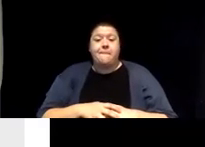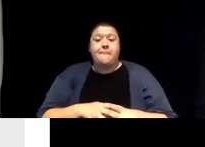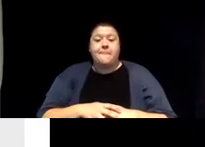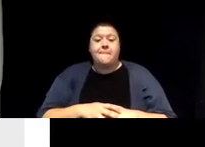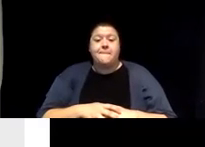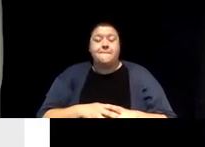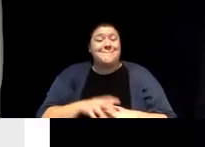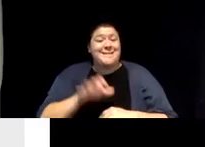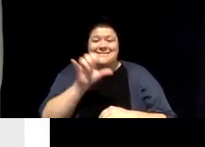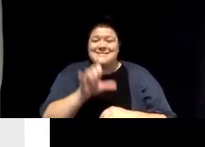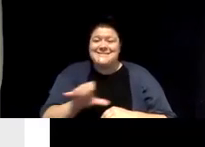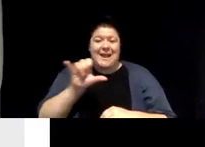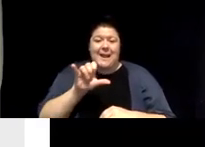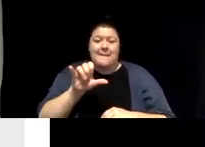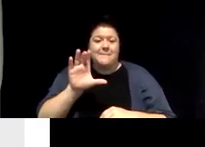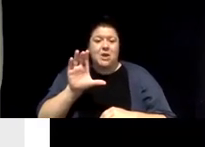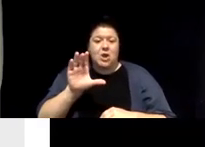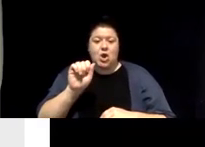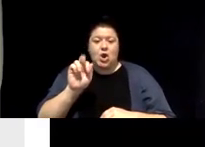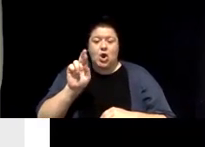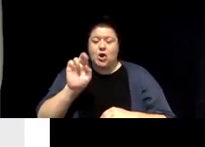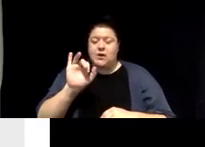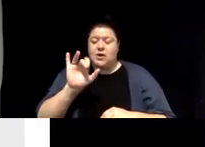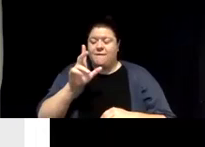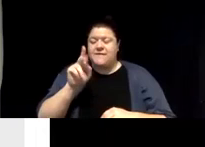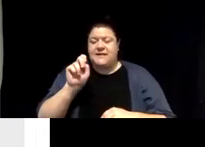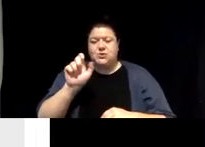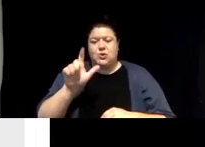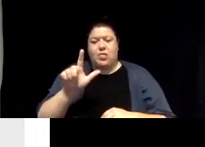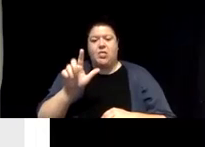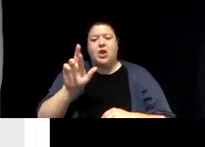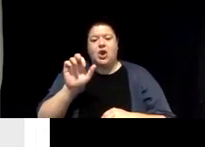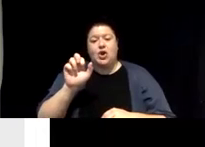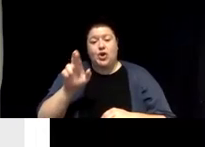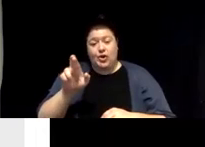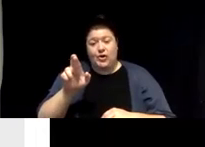The same that you know, with cardiovascular disease